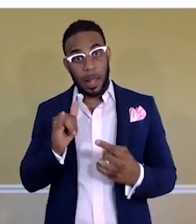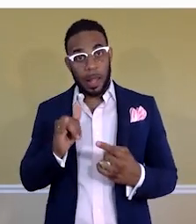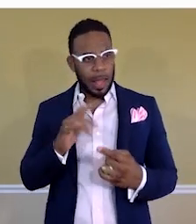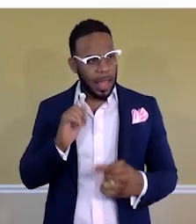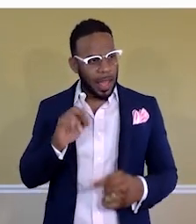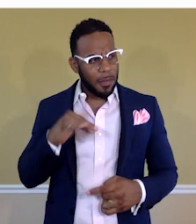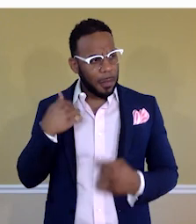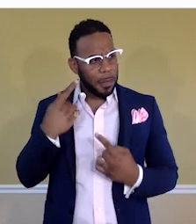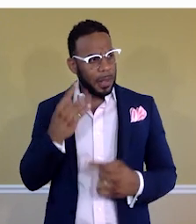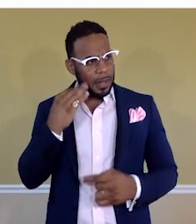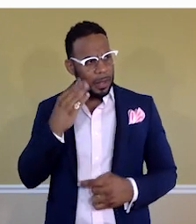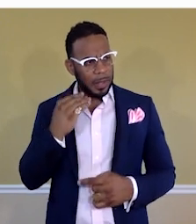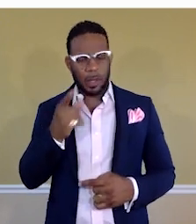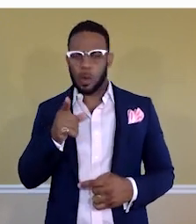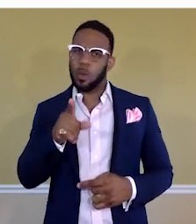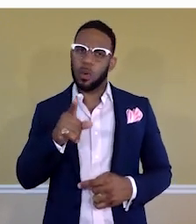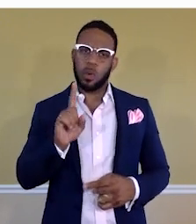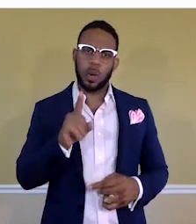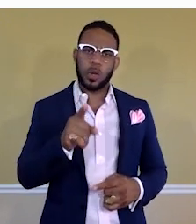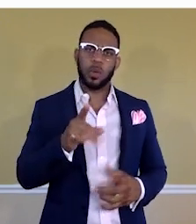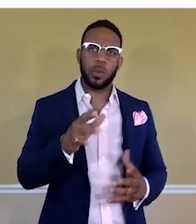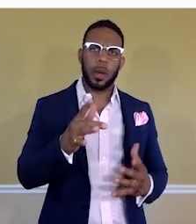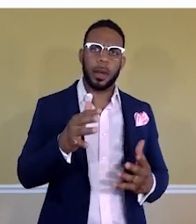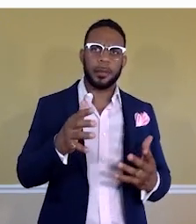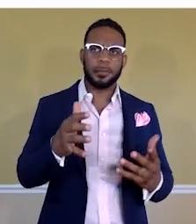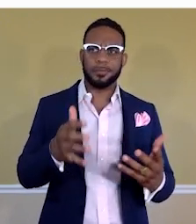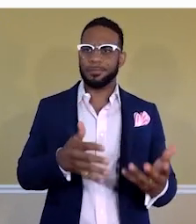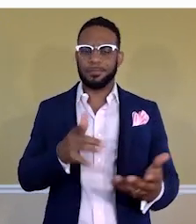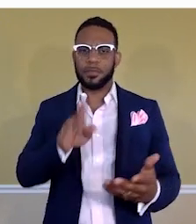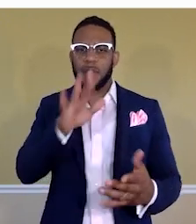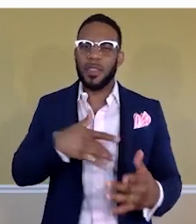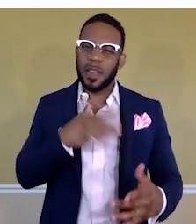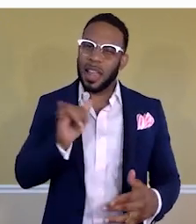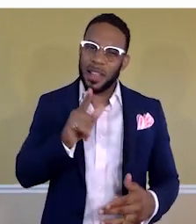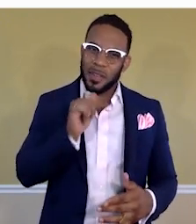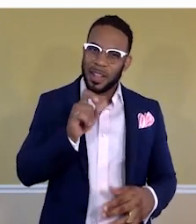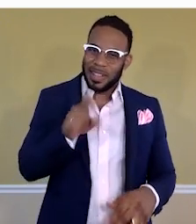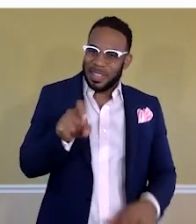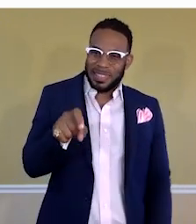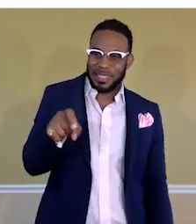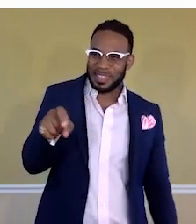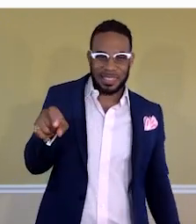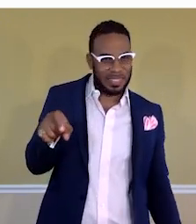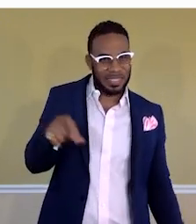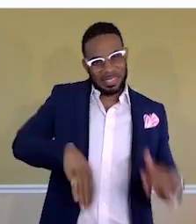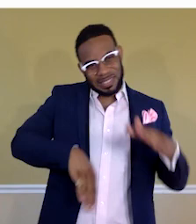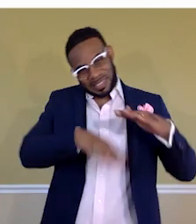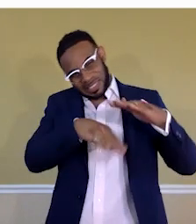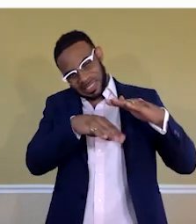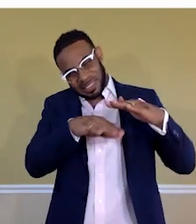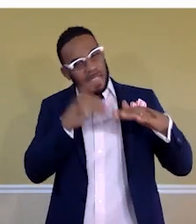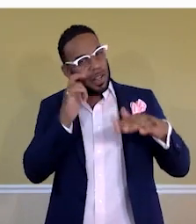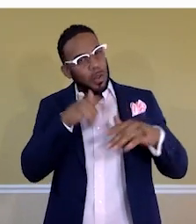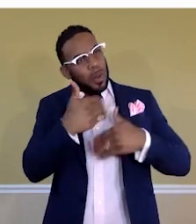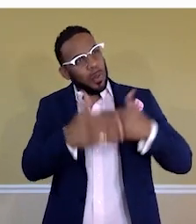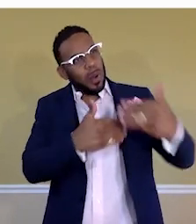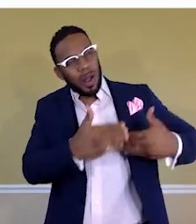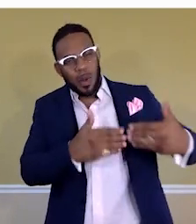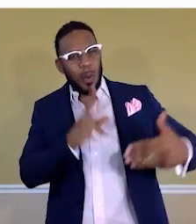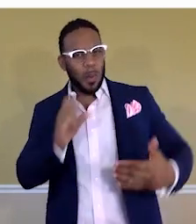ever been a time where you never felt like you were necessary, or you didn't know what your progress